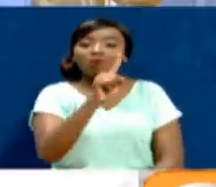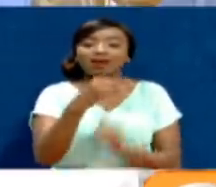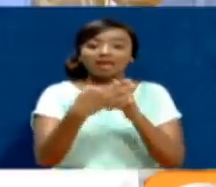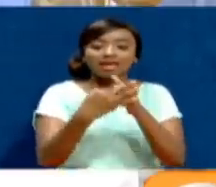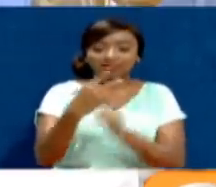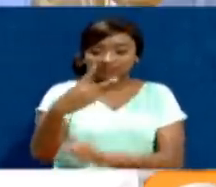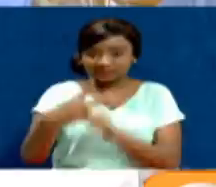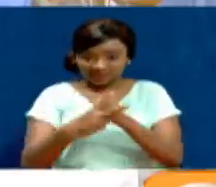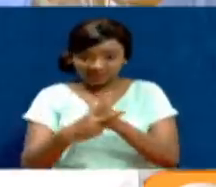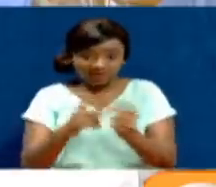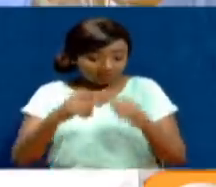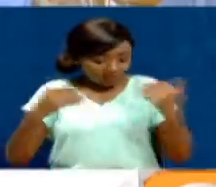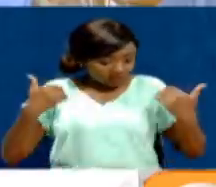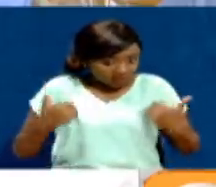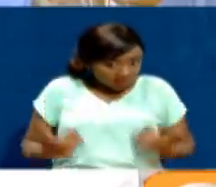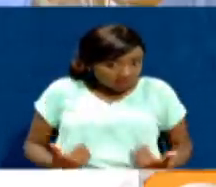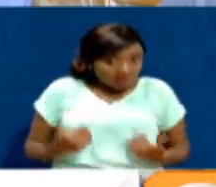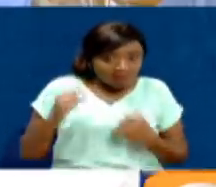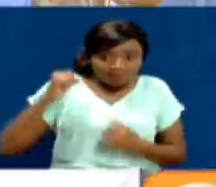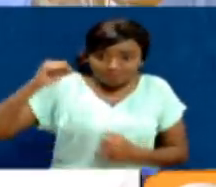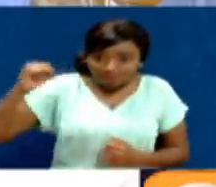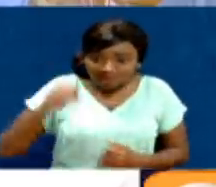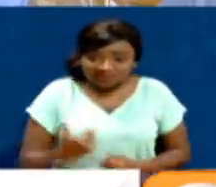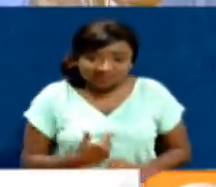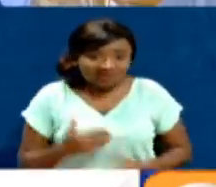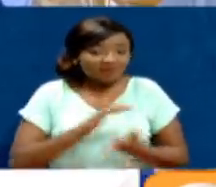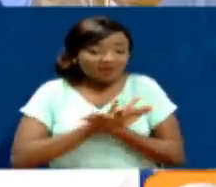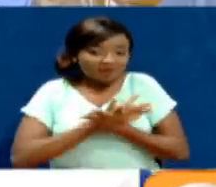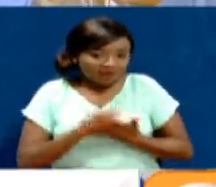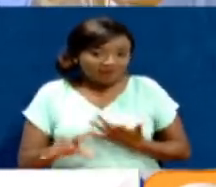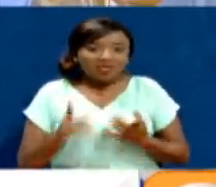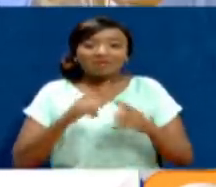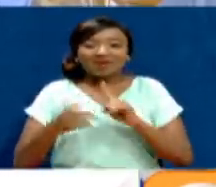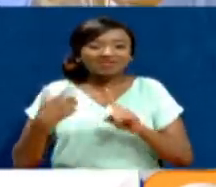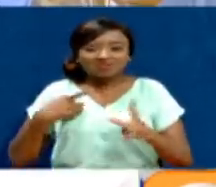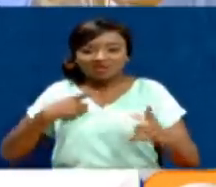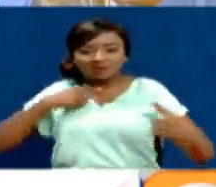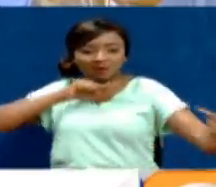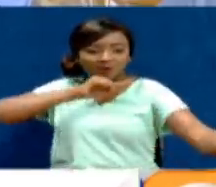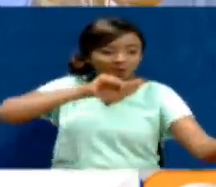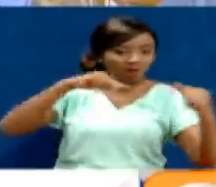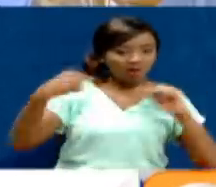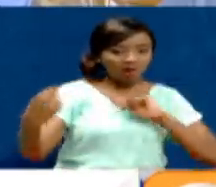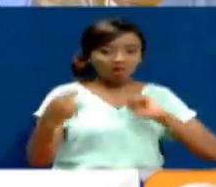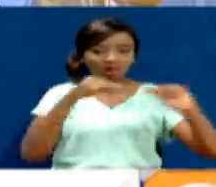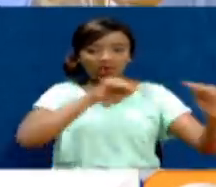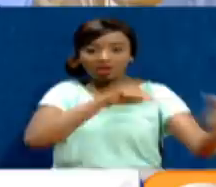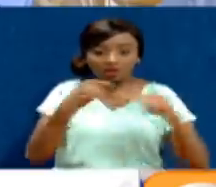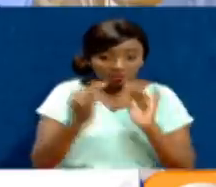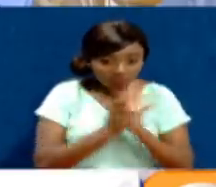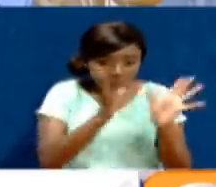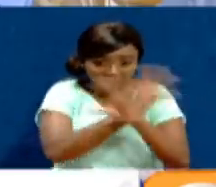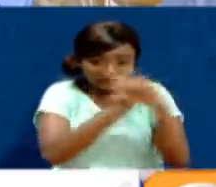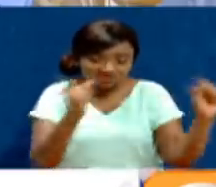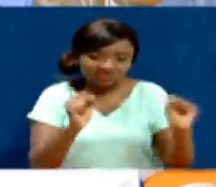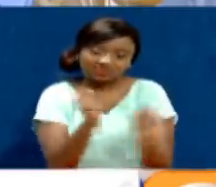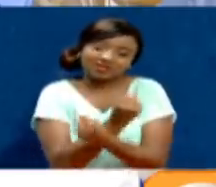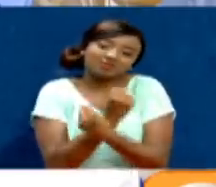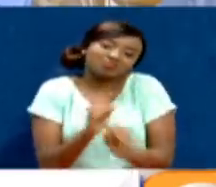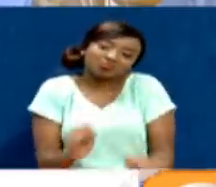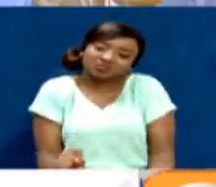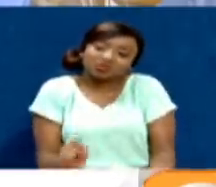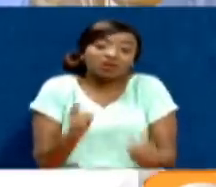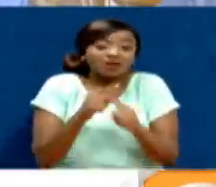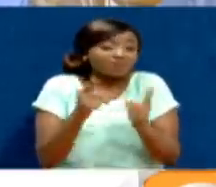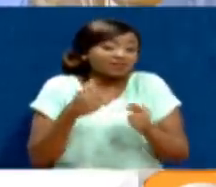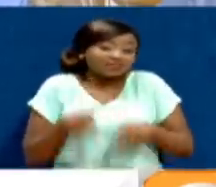siasa. However, there is no way I can exchange with my boss, the president of the Republic of Kenya. Sikuwa na